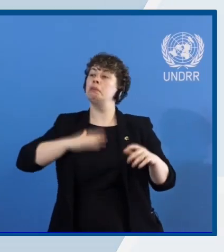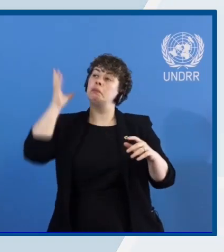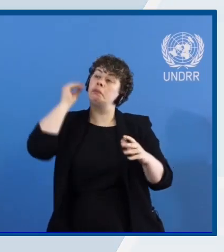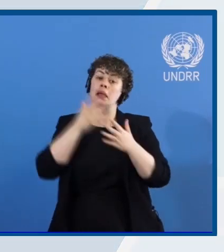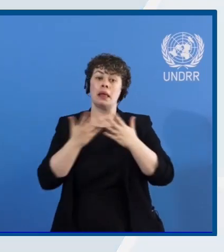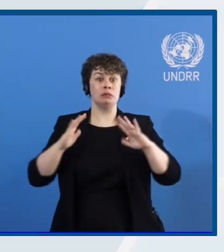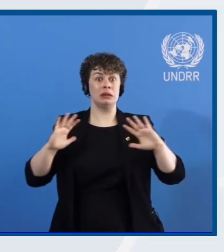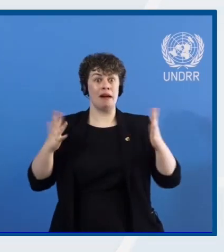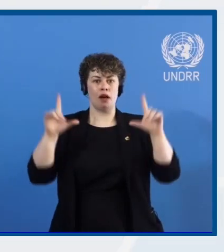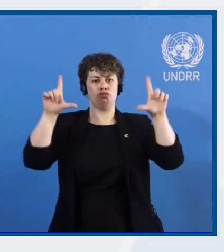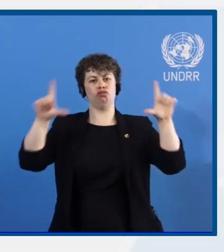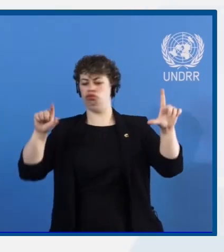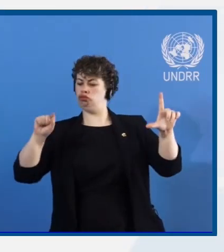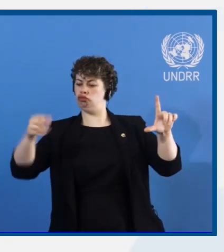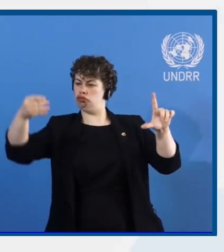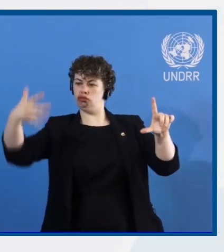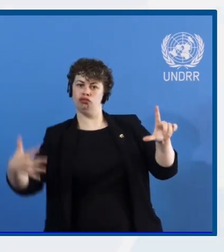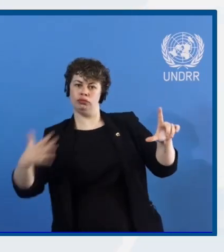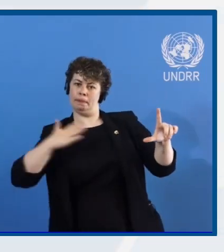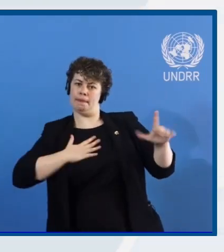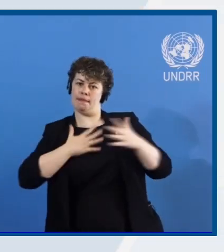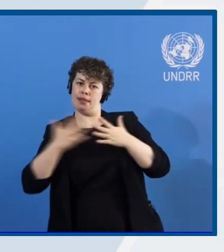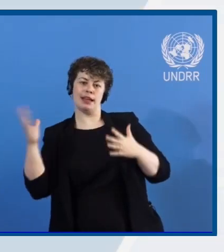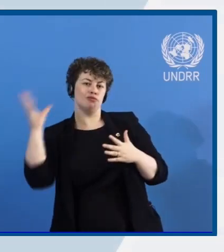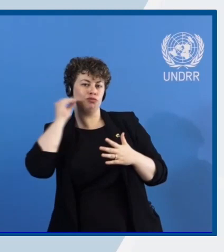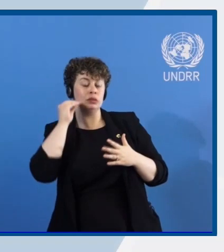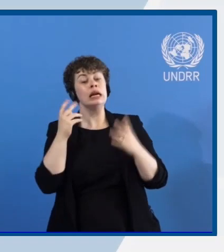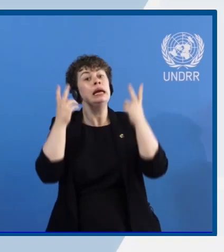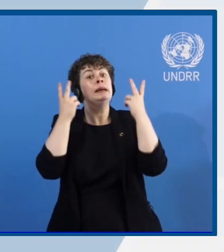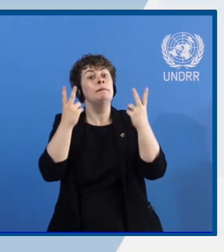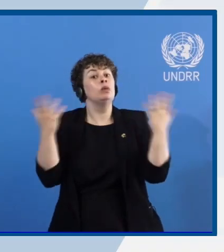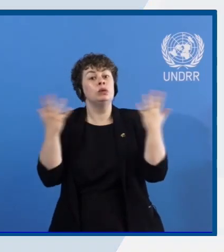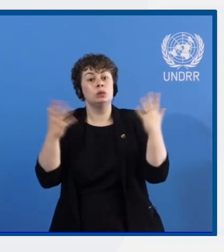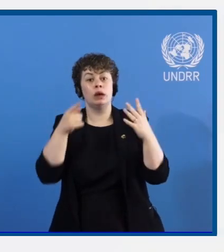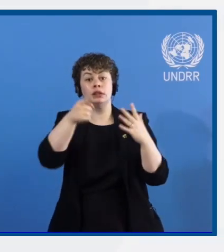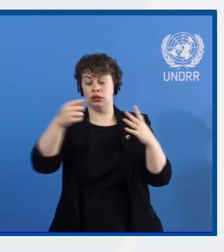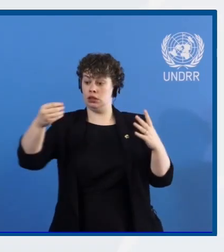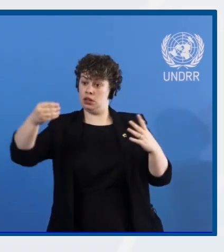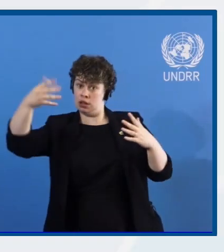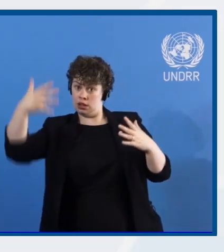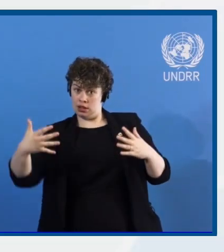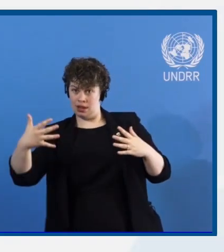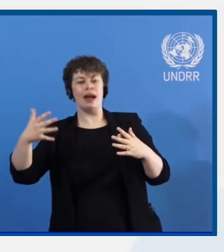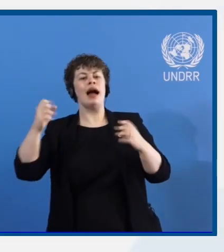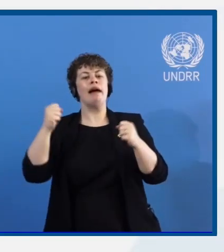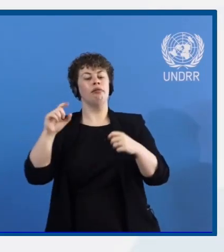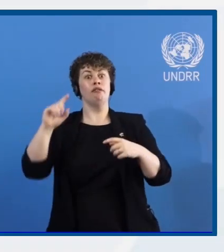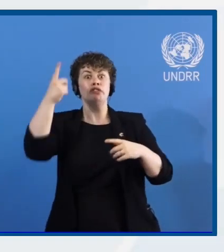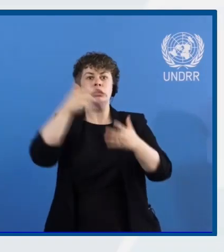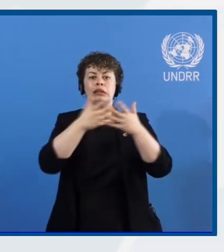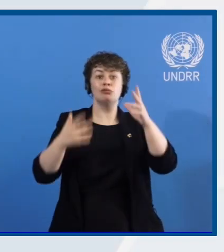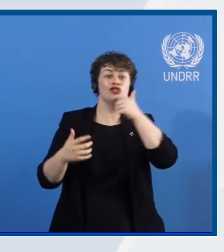video window. It's very important that you mute the audio from the video player, otherwise you will hear the